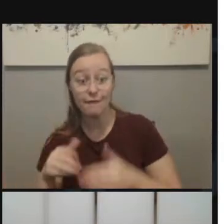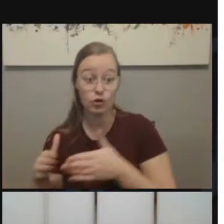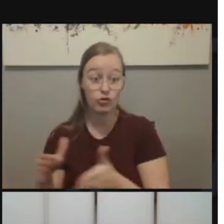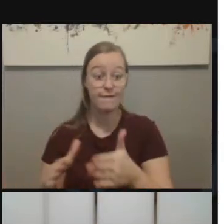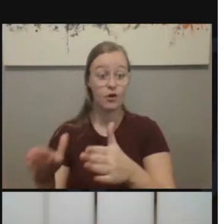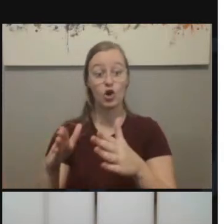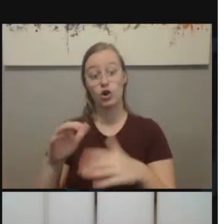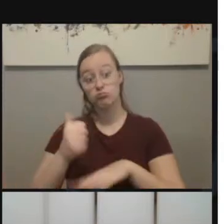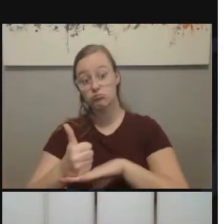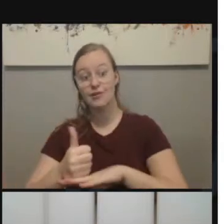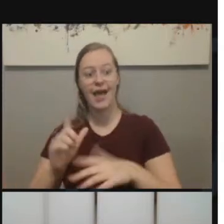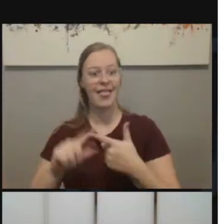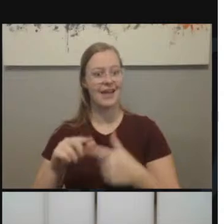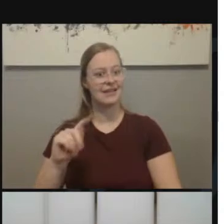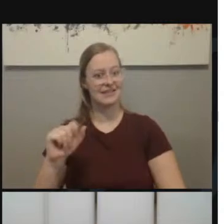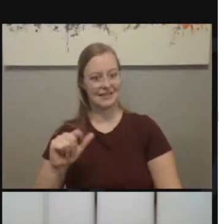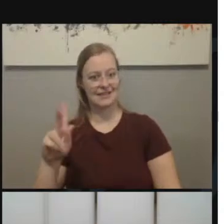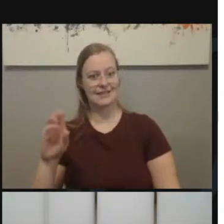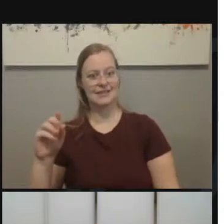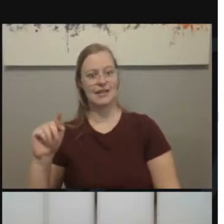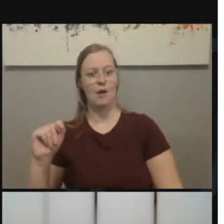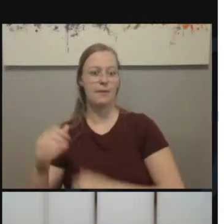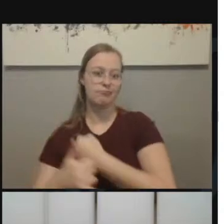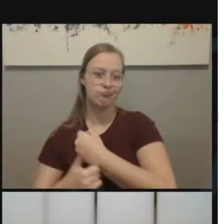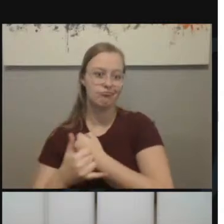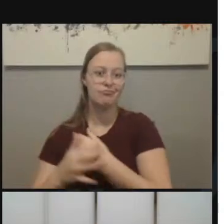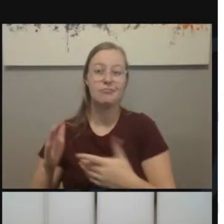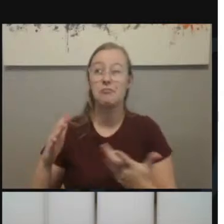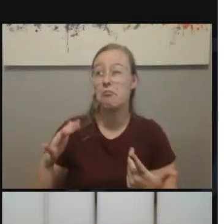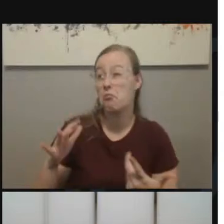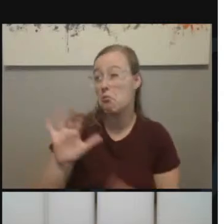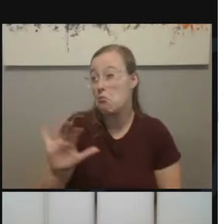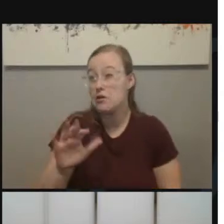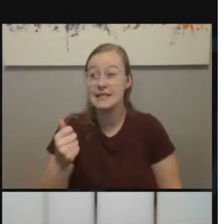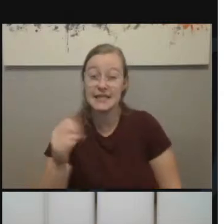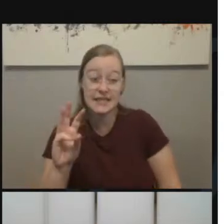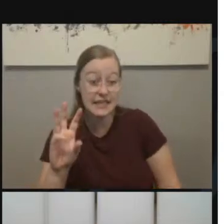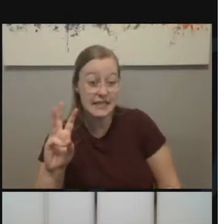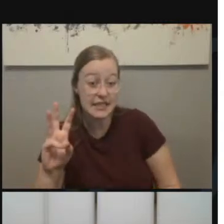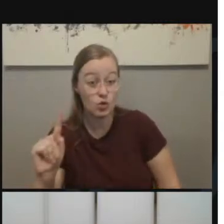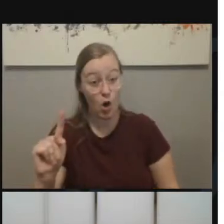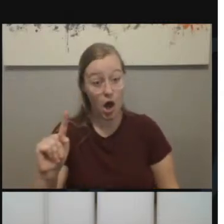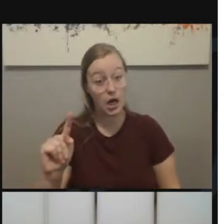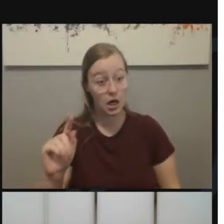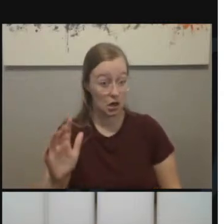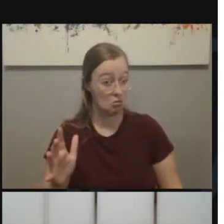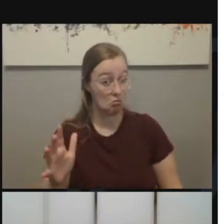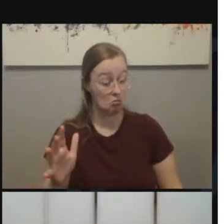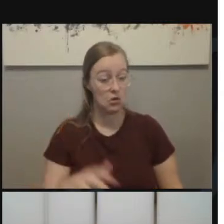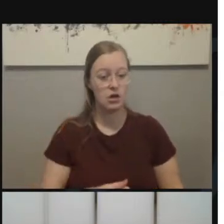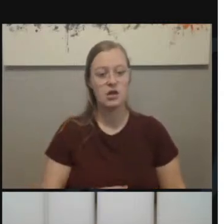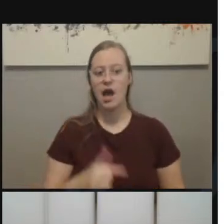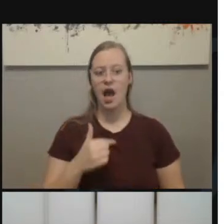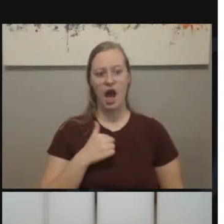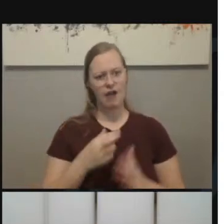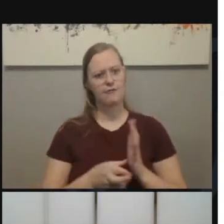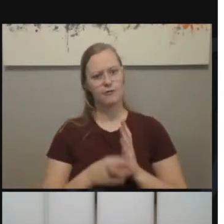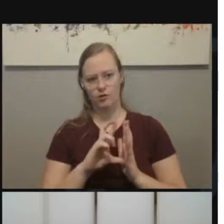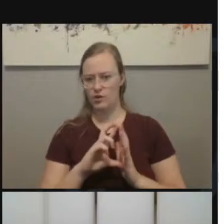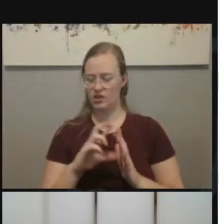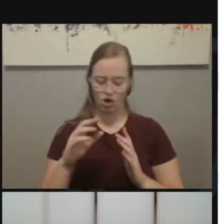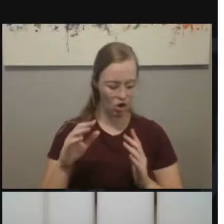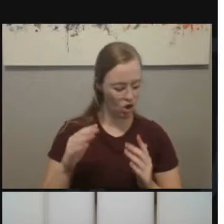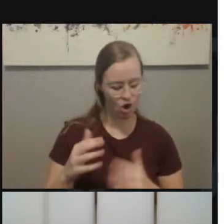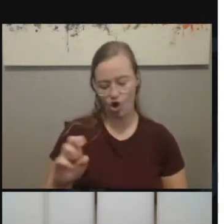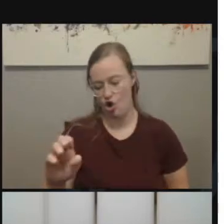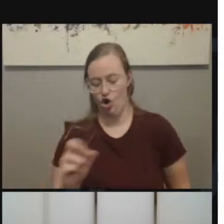Talbot County by 1660, 1661. I've been reviewing the earliest ledgers and from